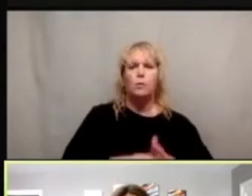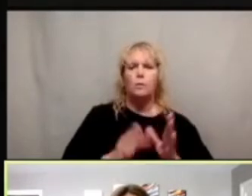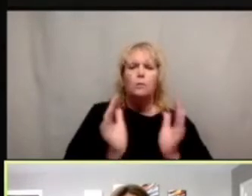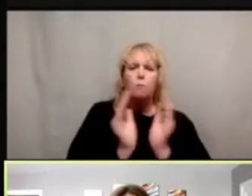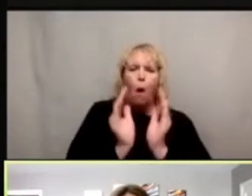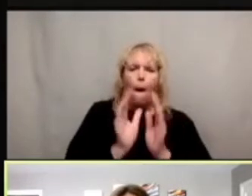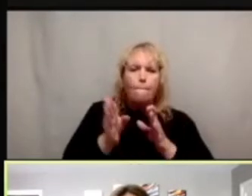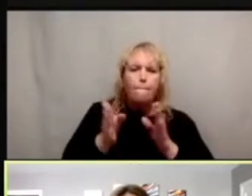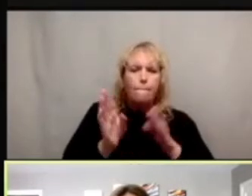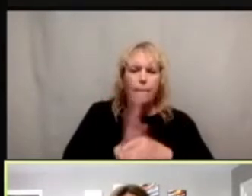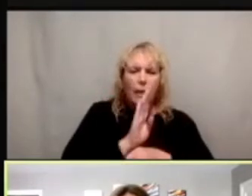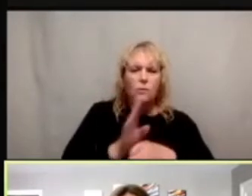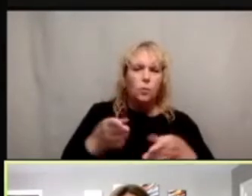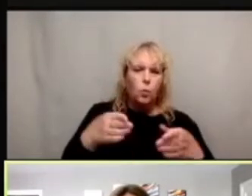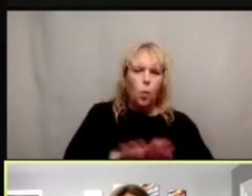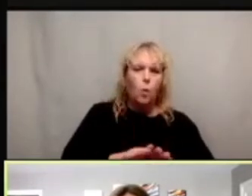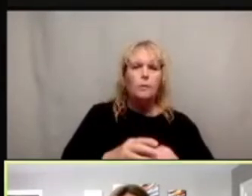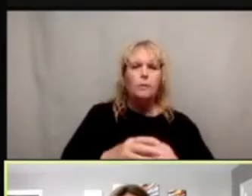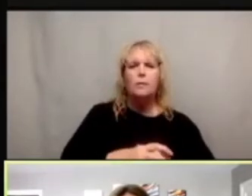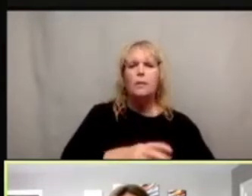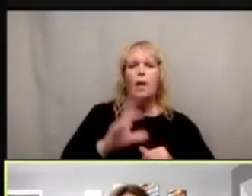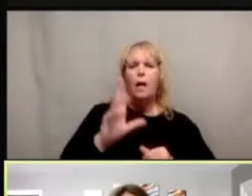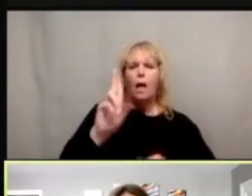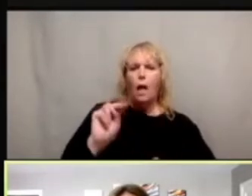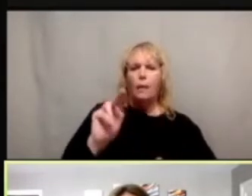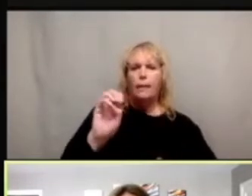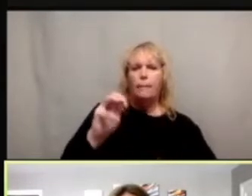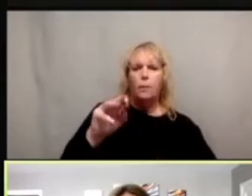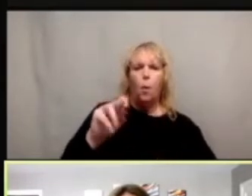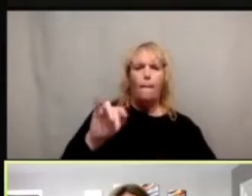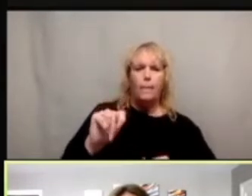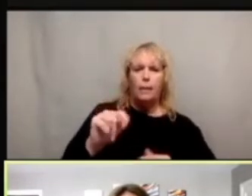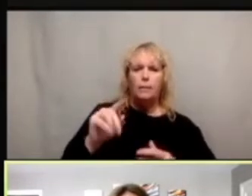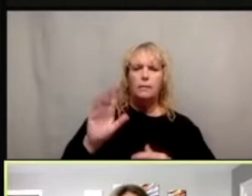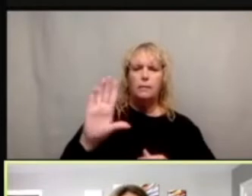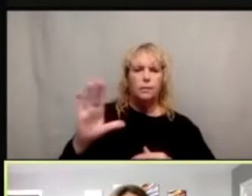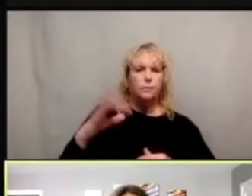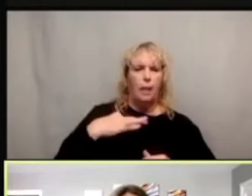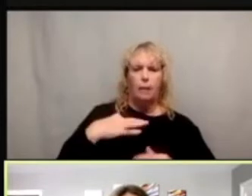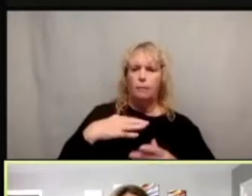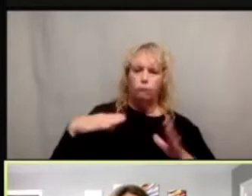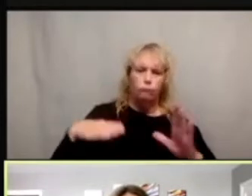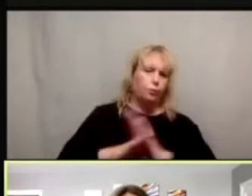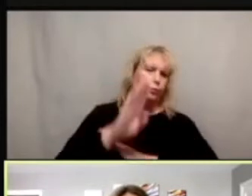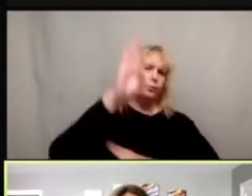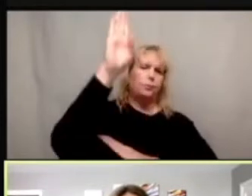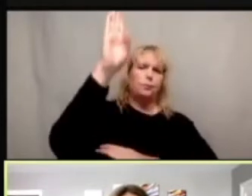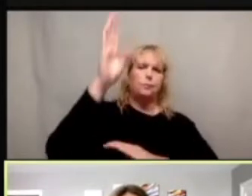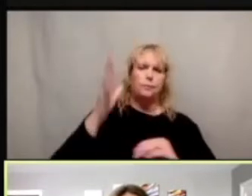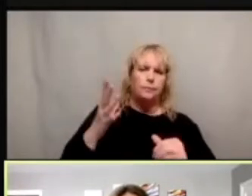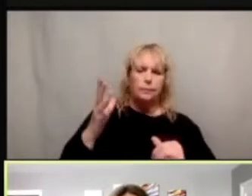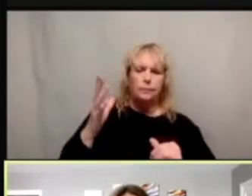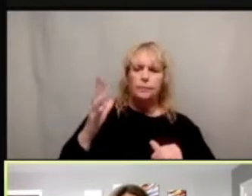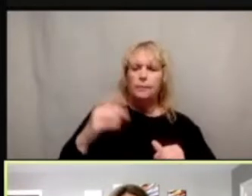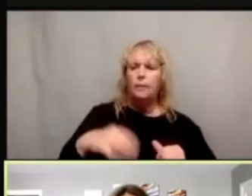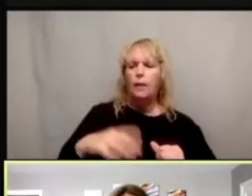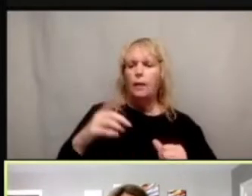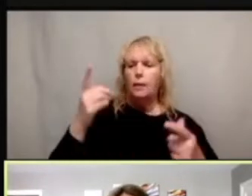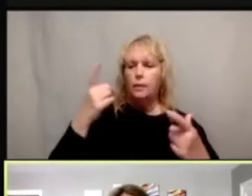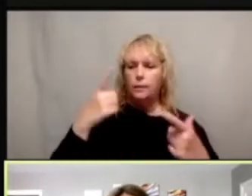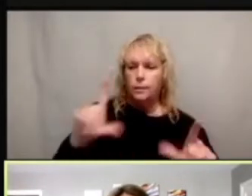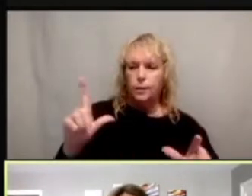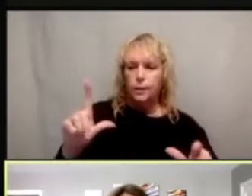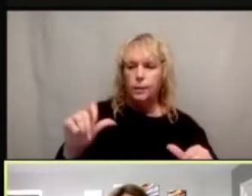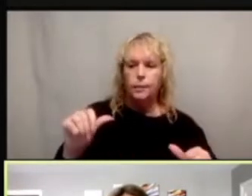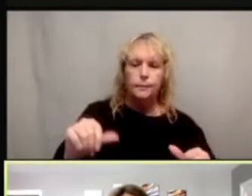There's a spike in unemployment applications and unemployment rates, right? Huge growing homeless